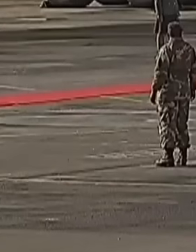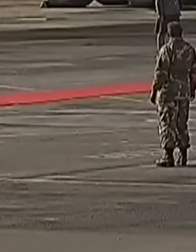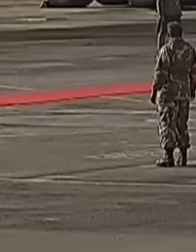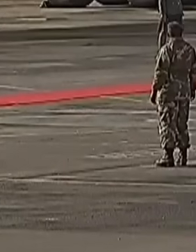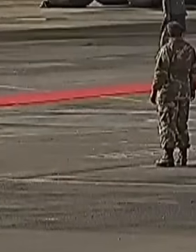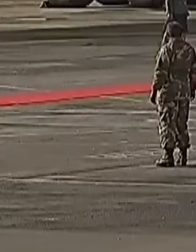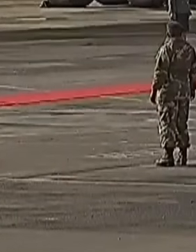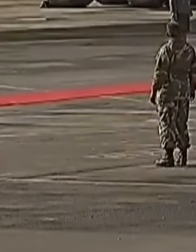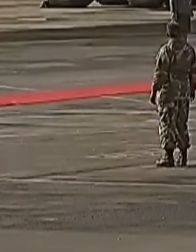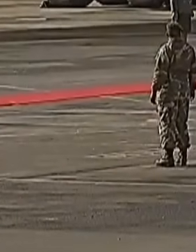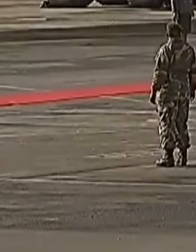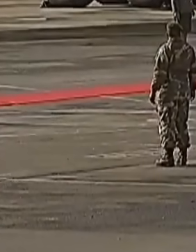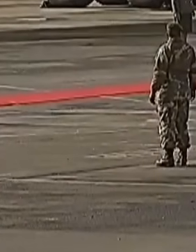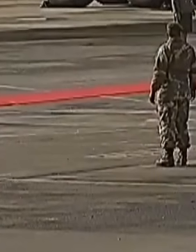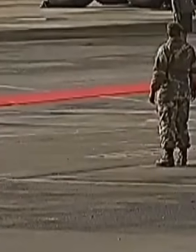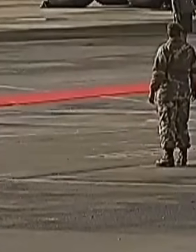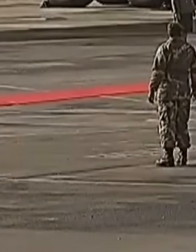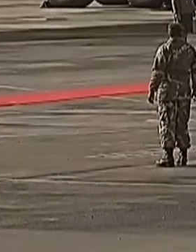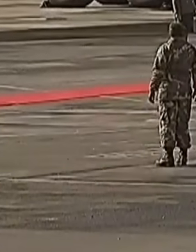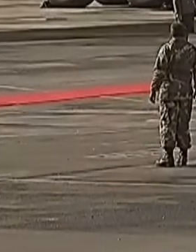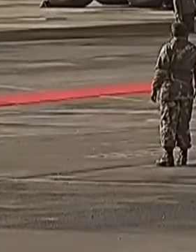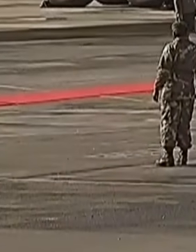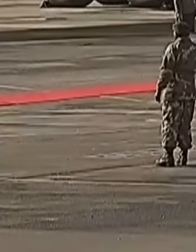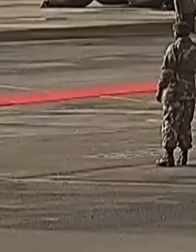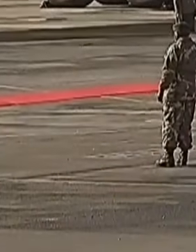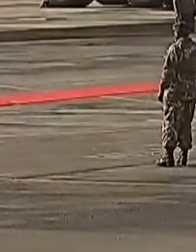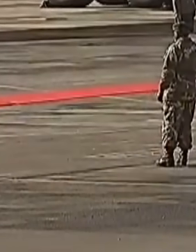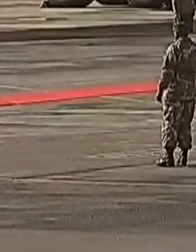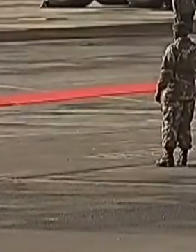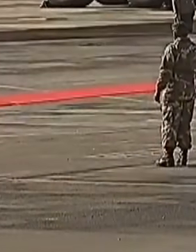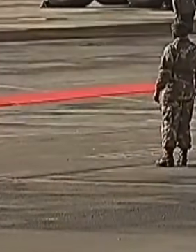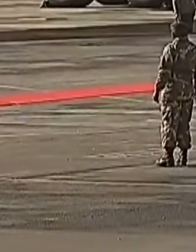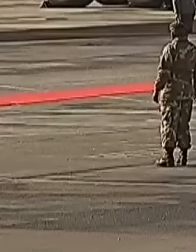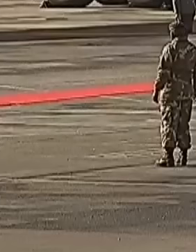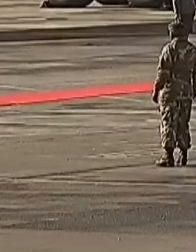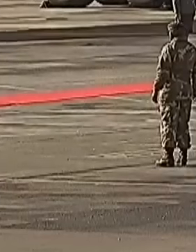plane in the next few moments. We do understand he will be